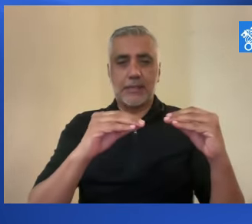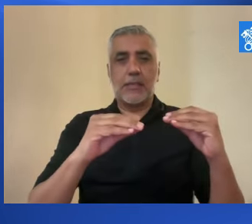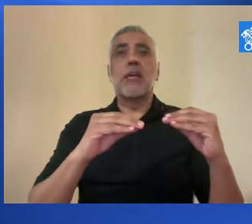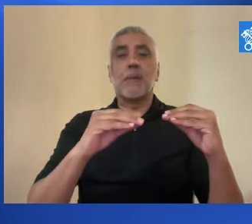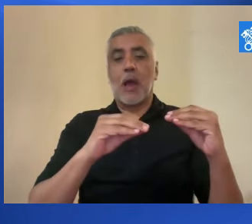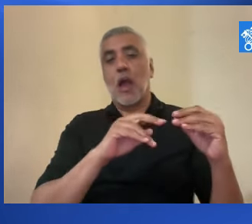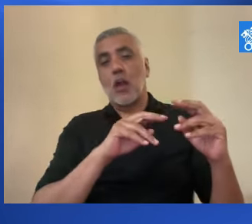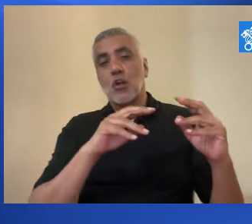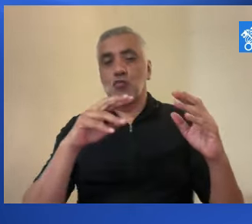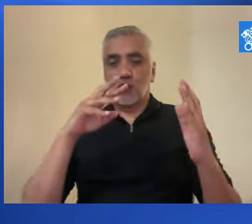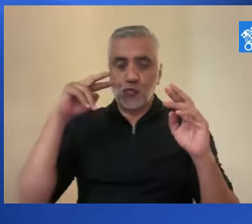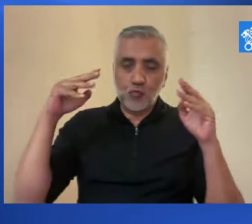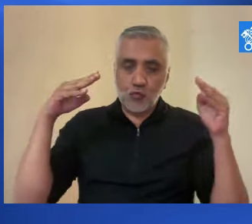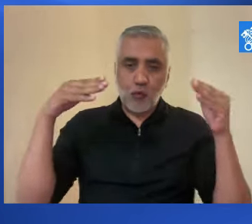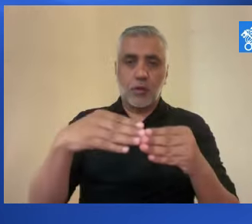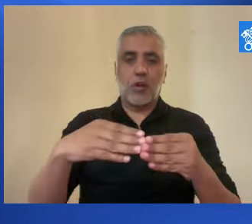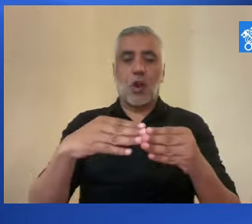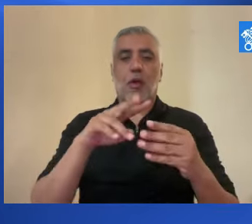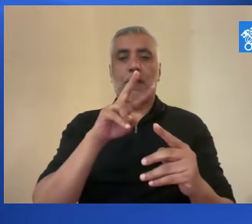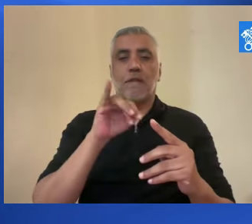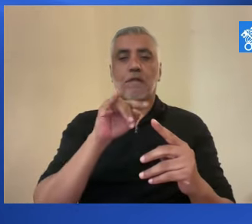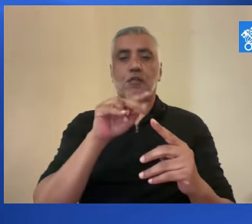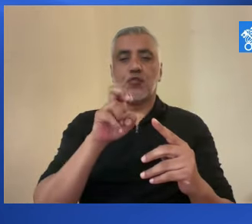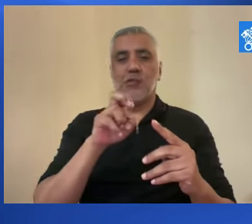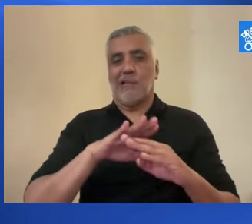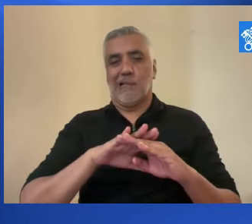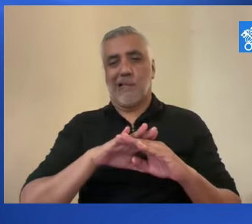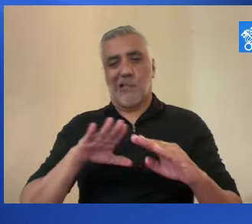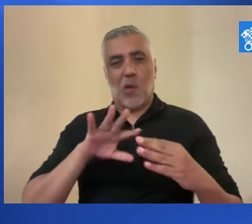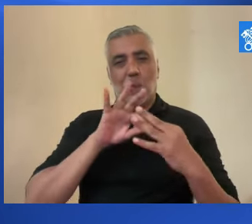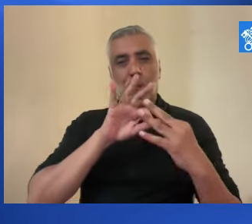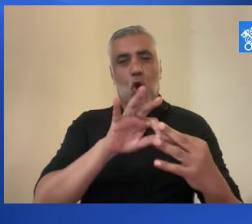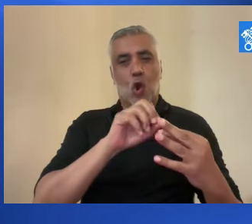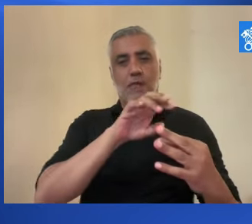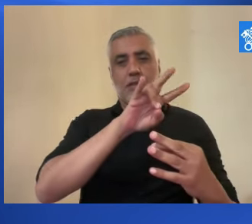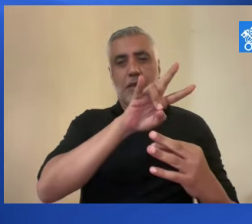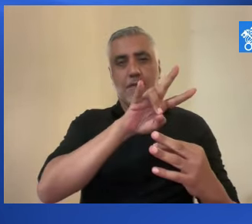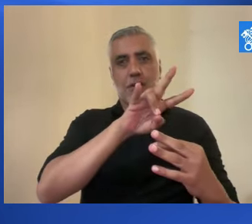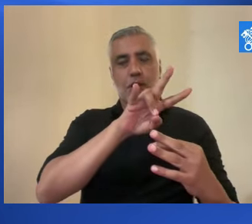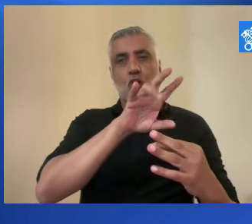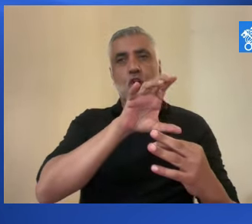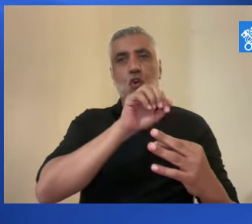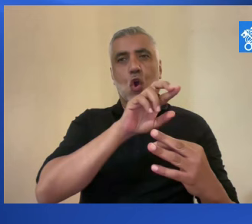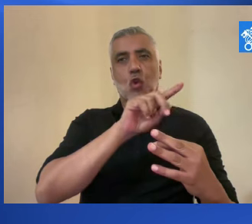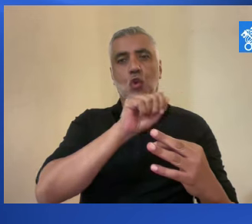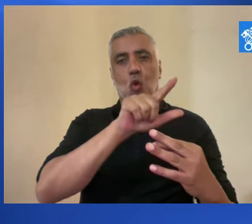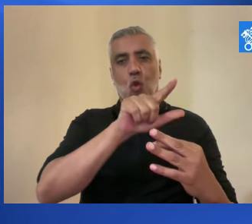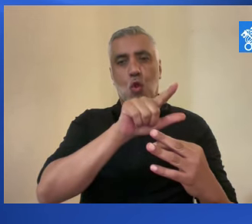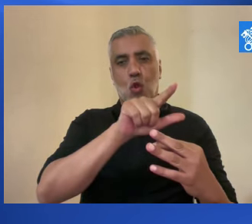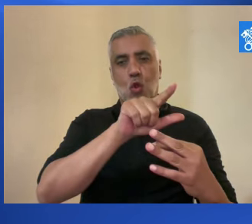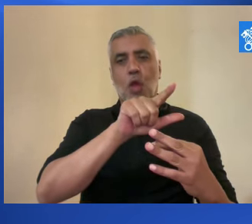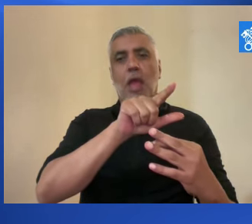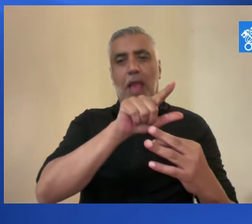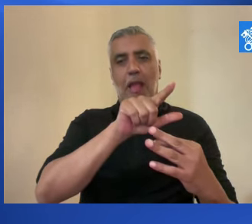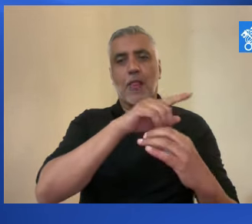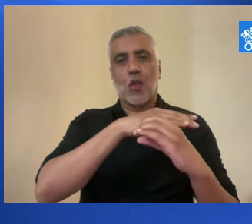not part of the seven cardinal and theological virtues, but which